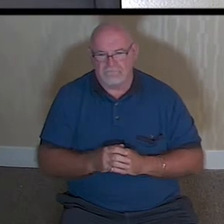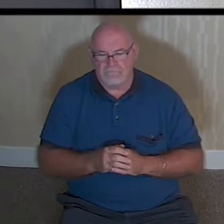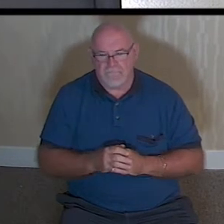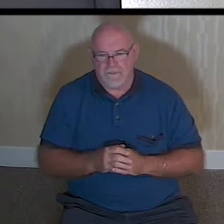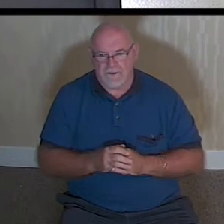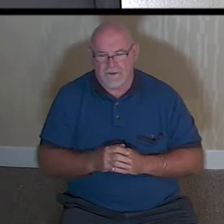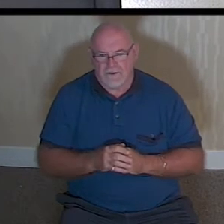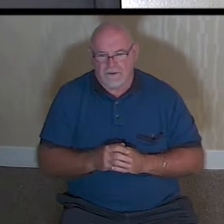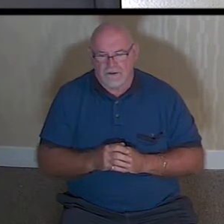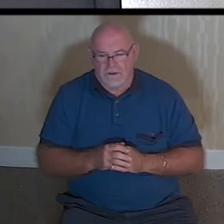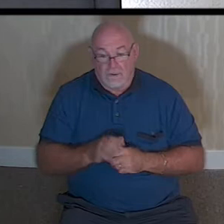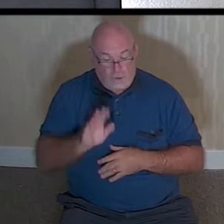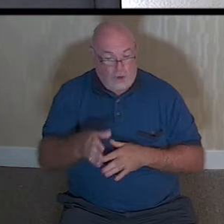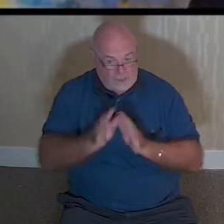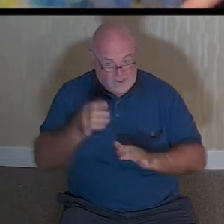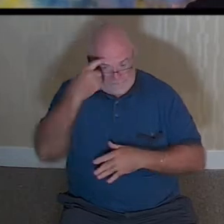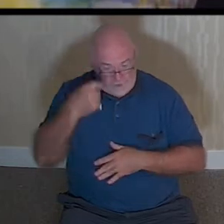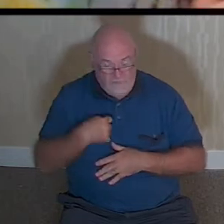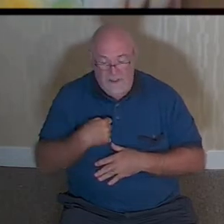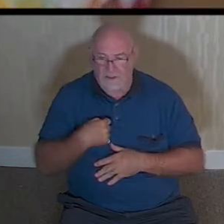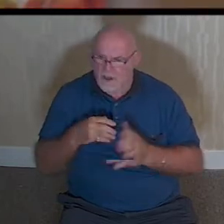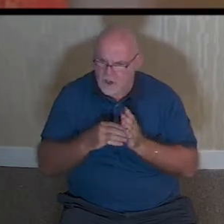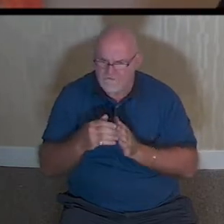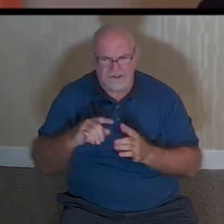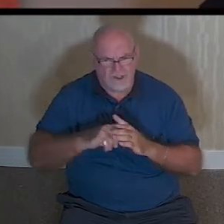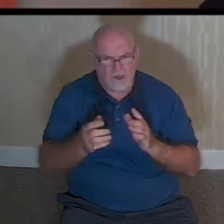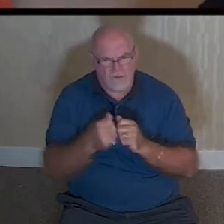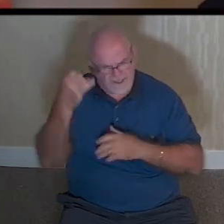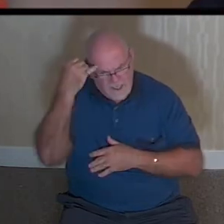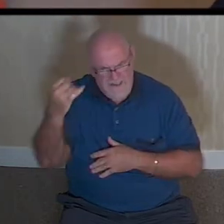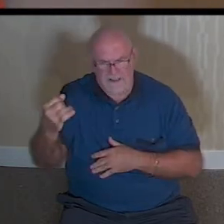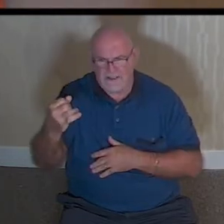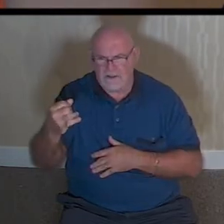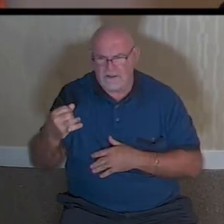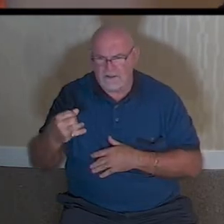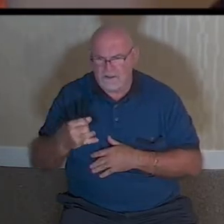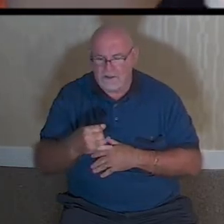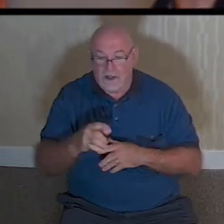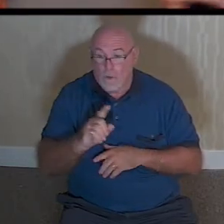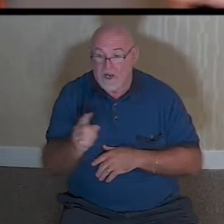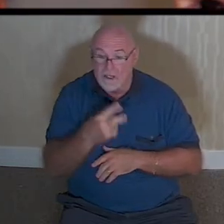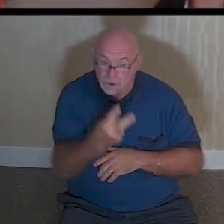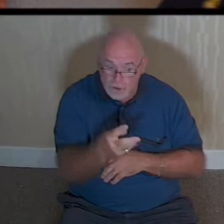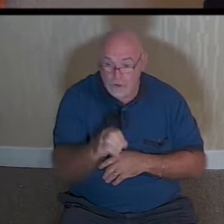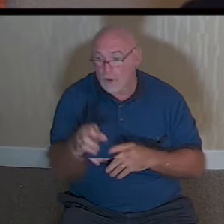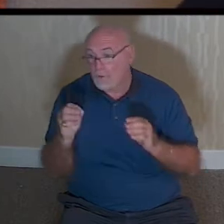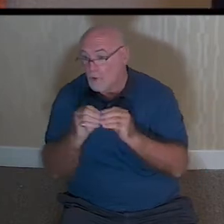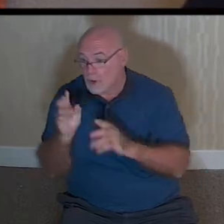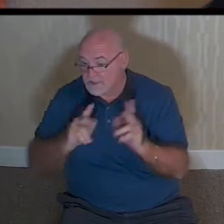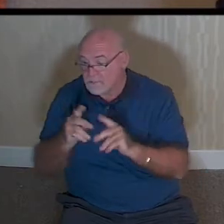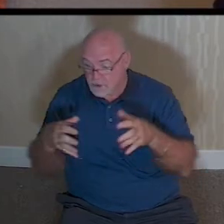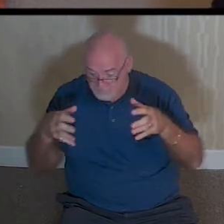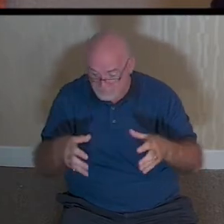Now, her prayers for me would often begin with the idea, where two or more are gathered, there